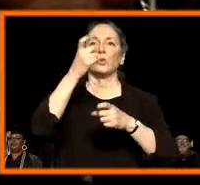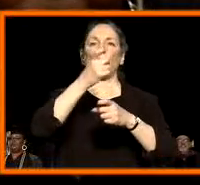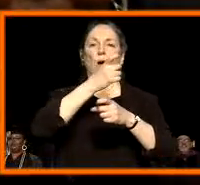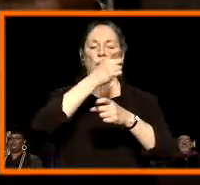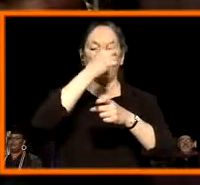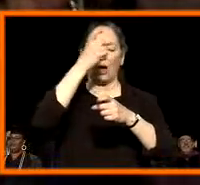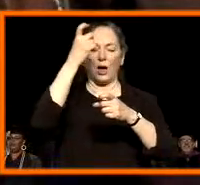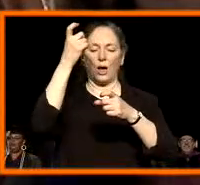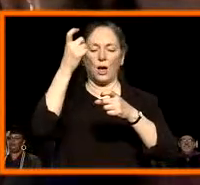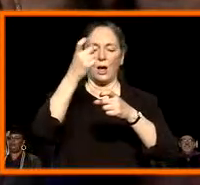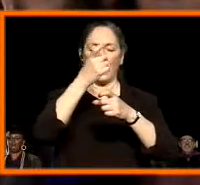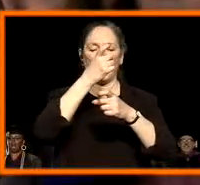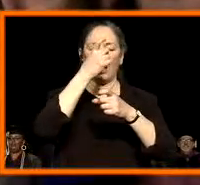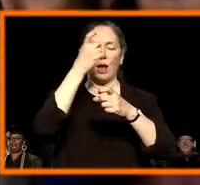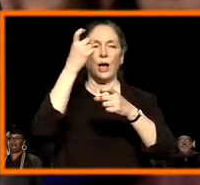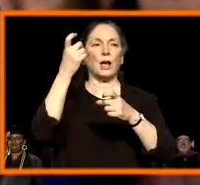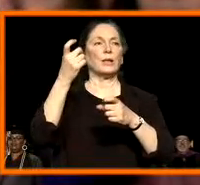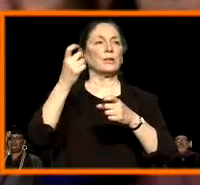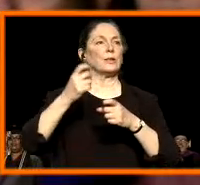is